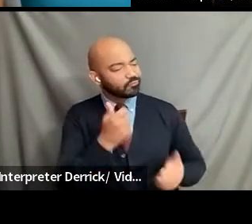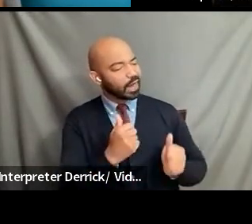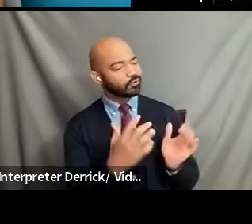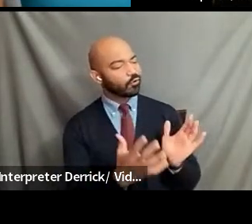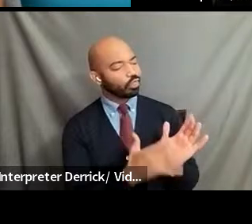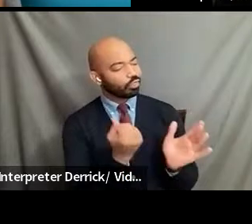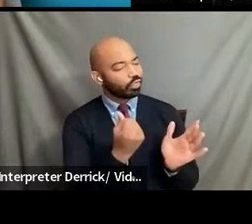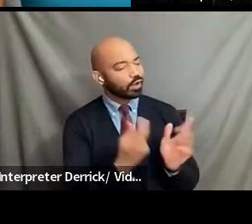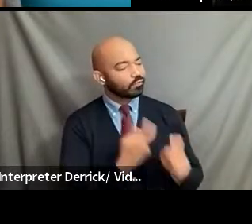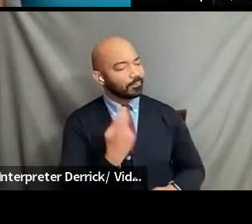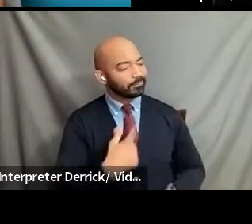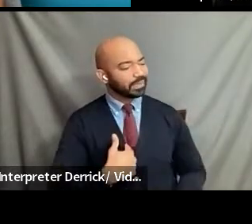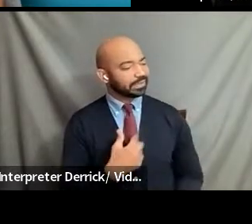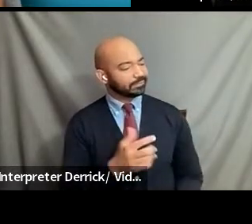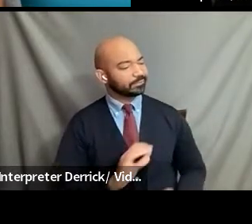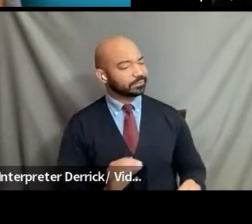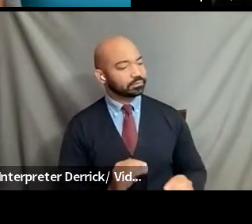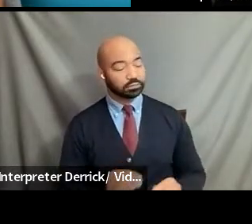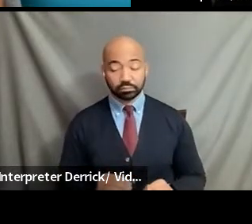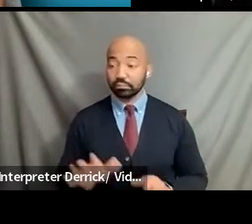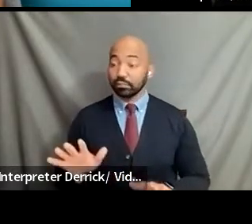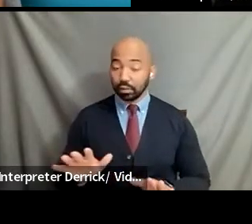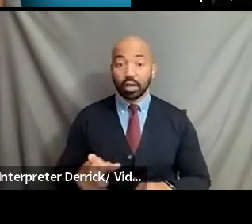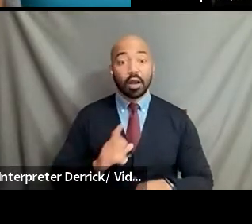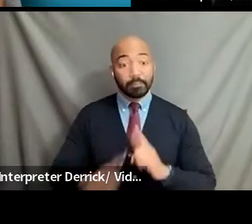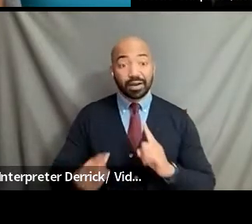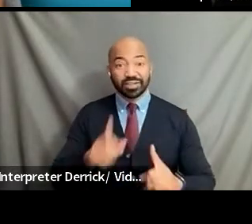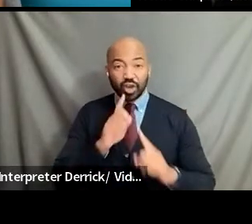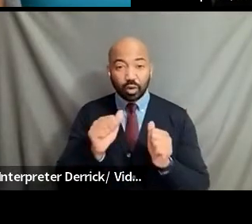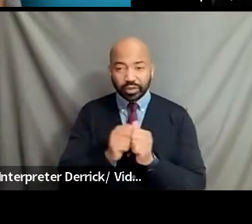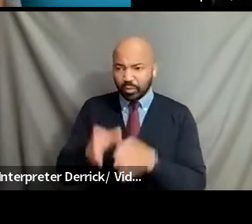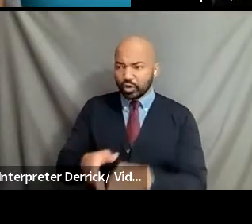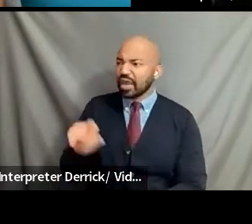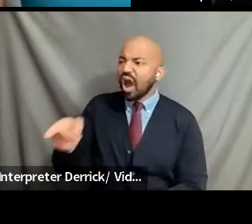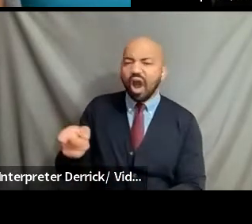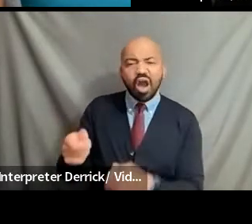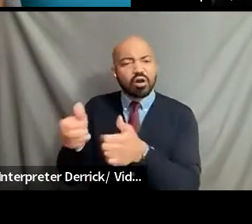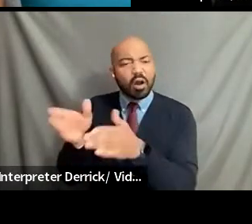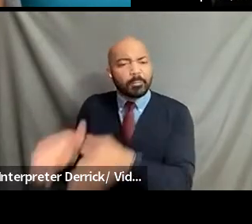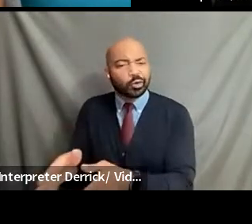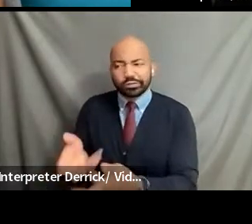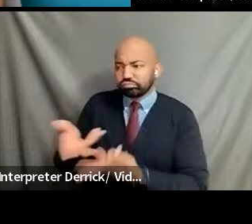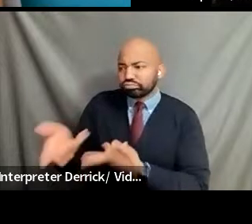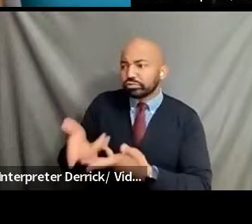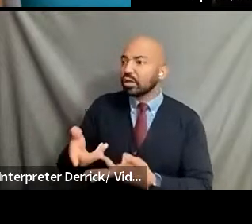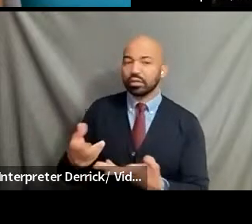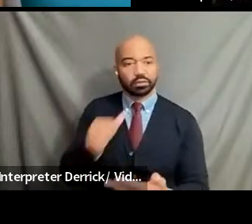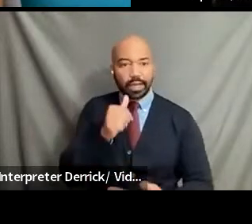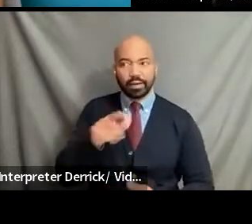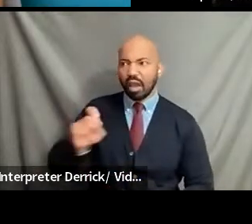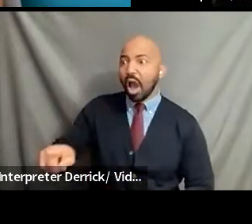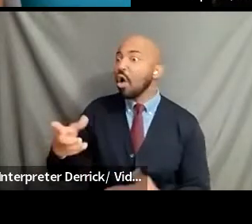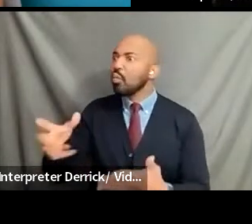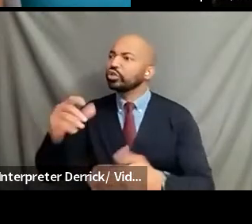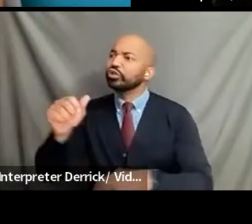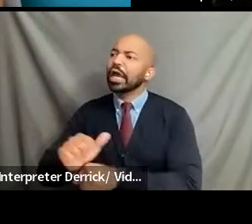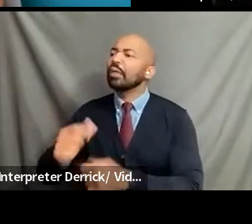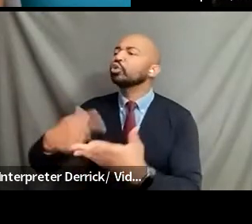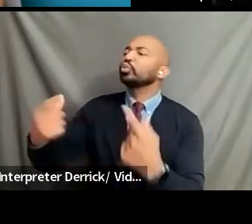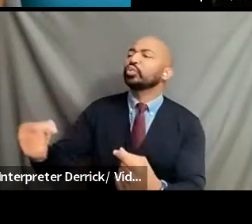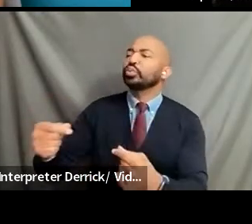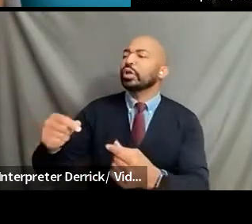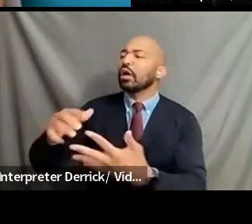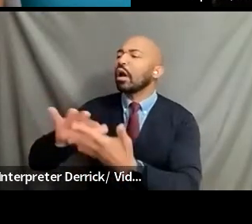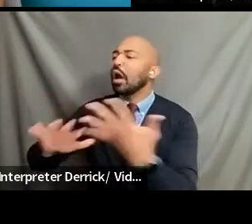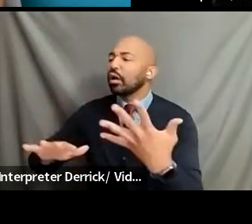to people as a person and just not trying to go saying, hey, what is your job? What are you doing? I think sometimes people are so pretentious. And I know that you have limited